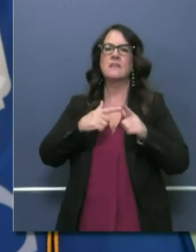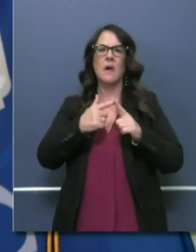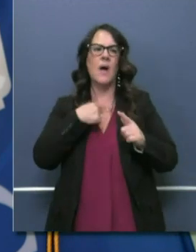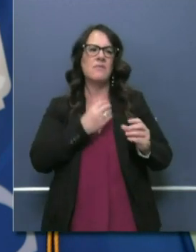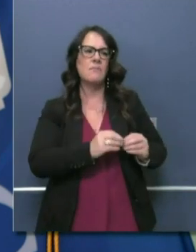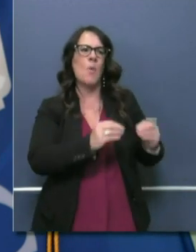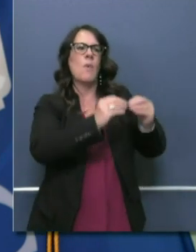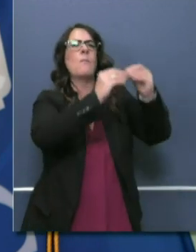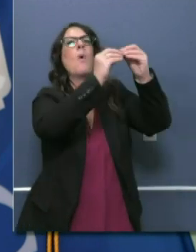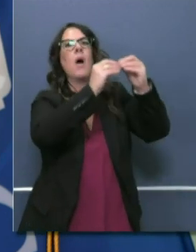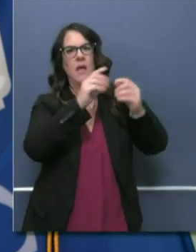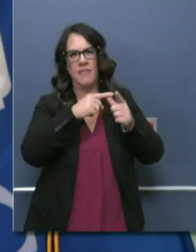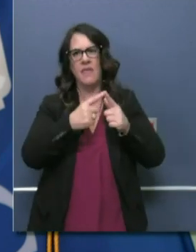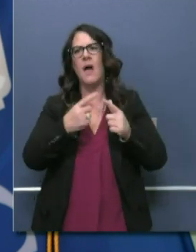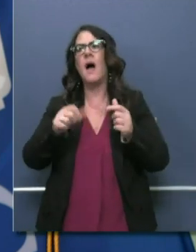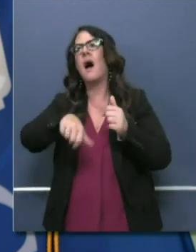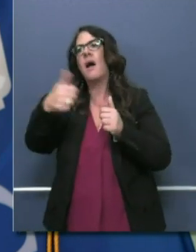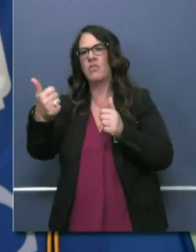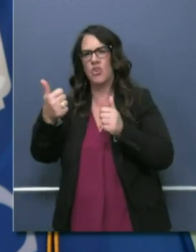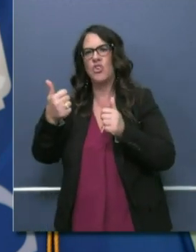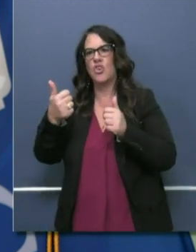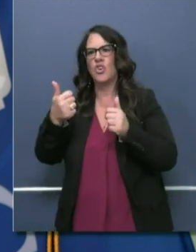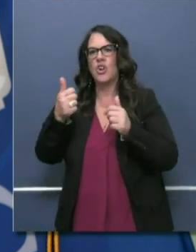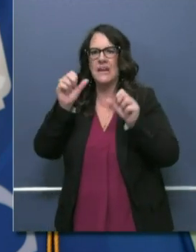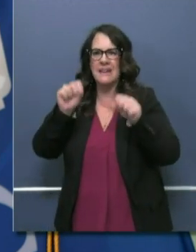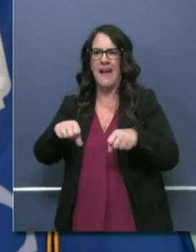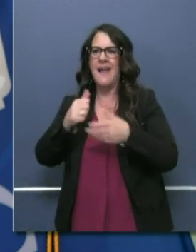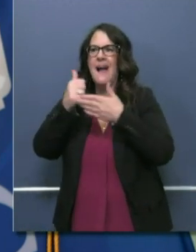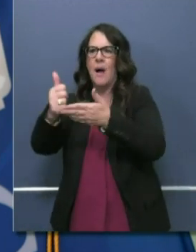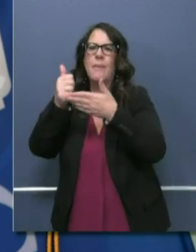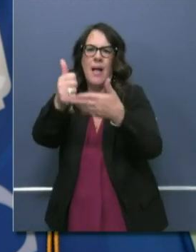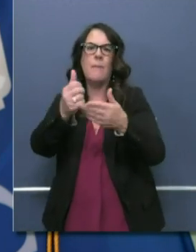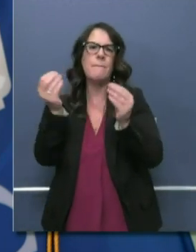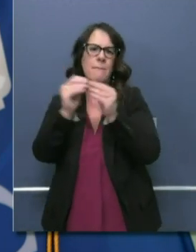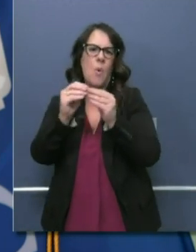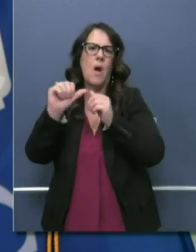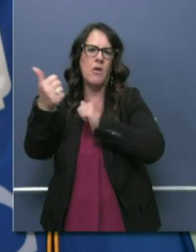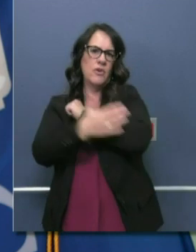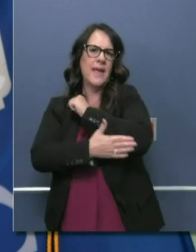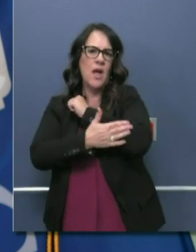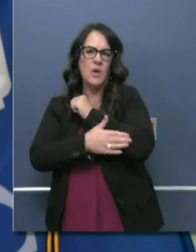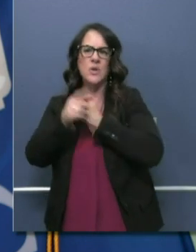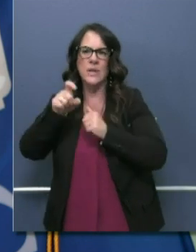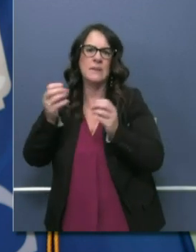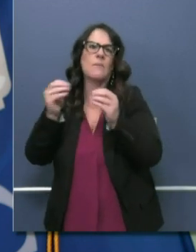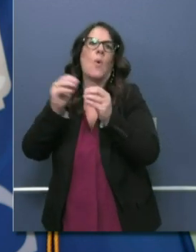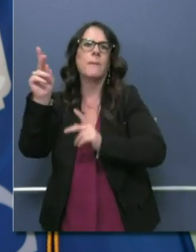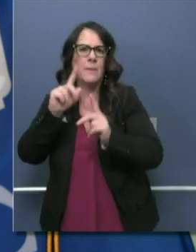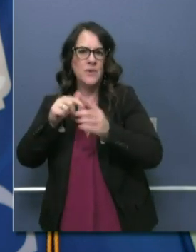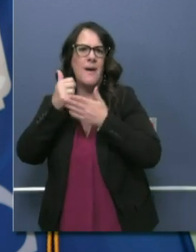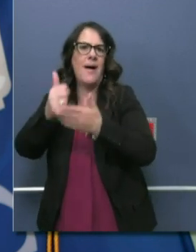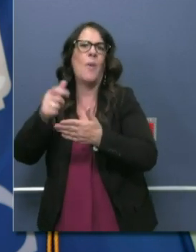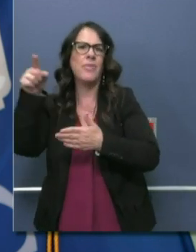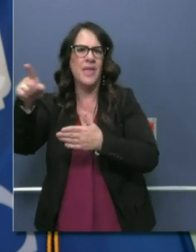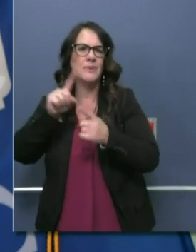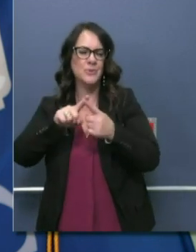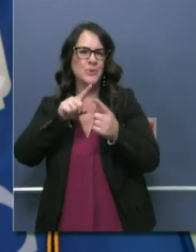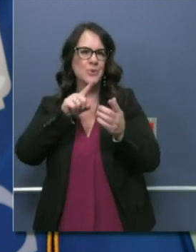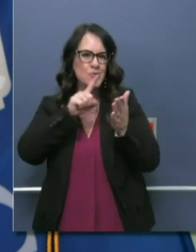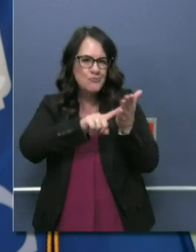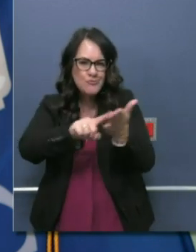tracing and what the additional augmentation to those counties will be, we are going to be proud to share that with you